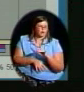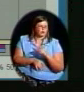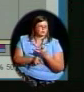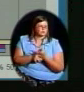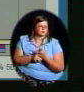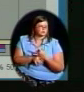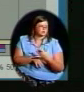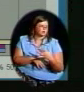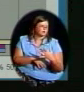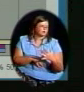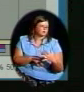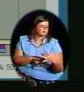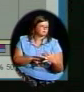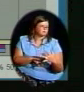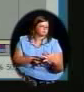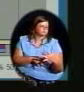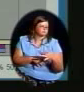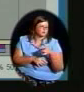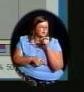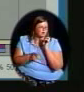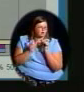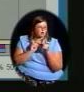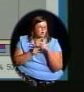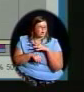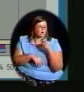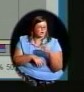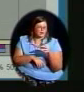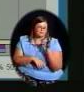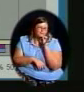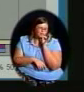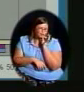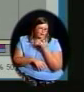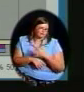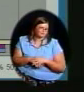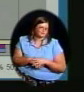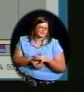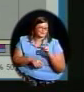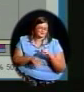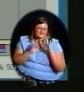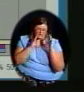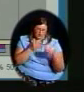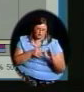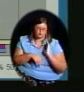marijuana. That is where we need to concentrate our efforts.